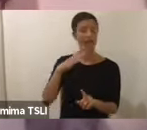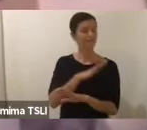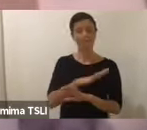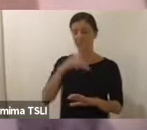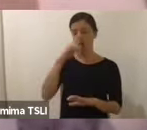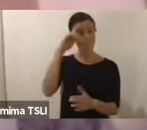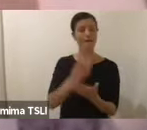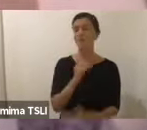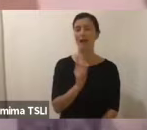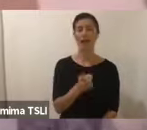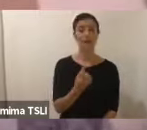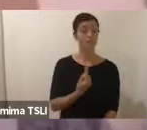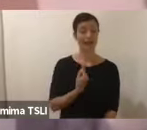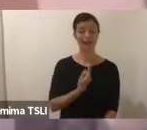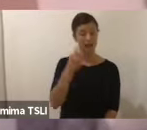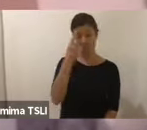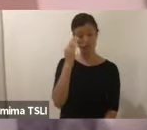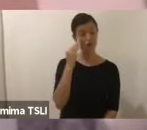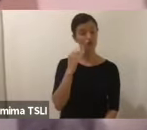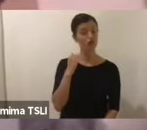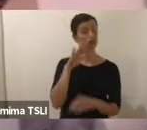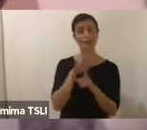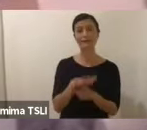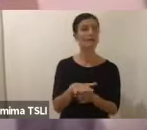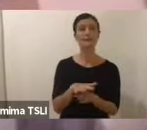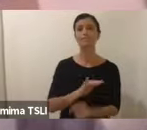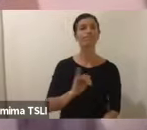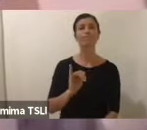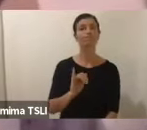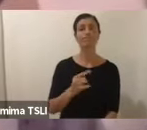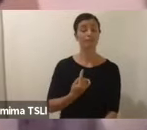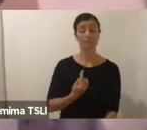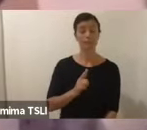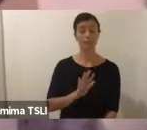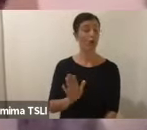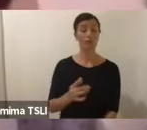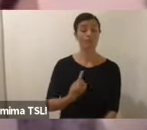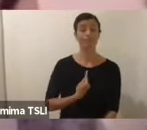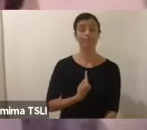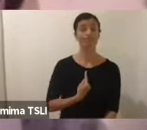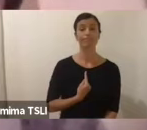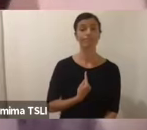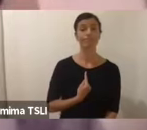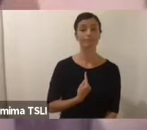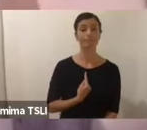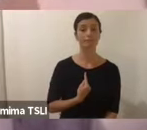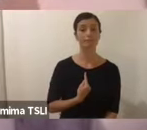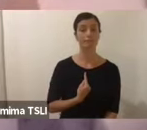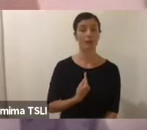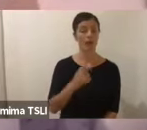be very surprised if any white order member were a racist i'd be very very surprised indeed in fact i think